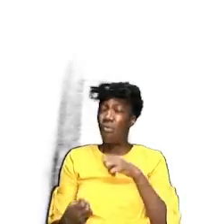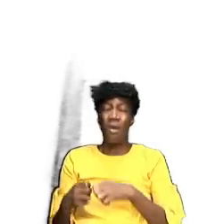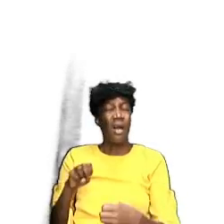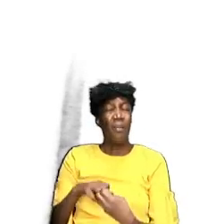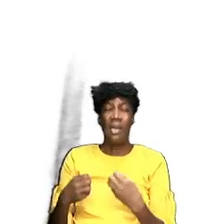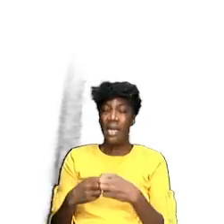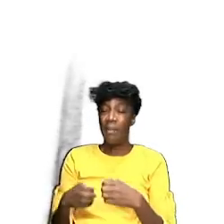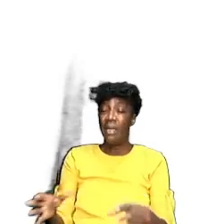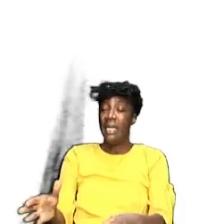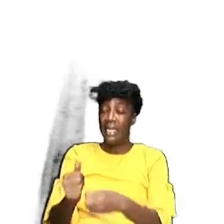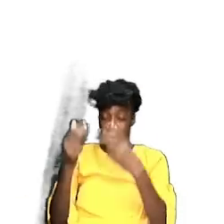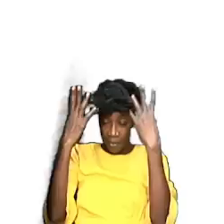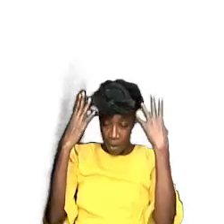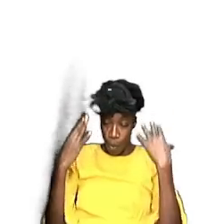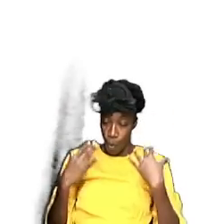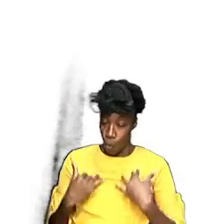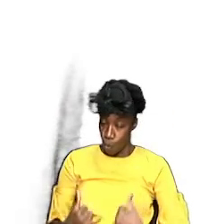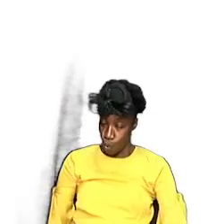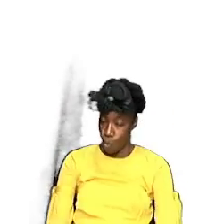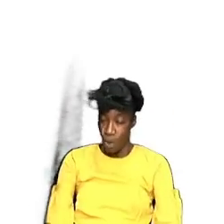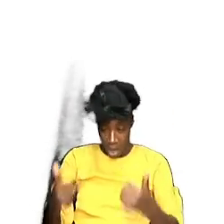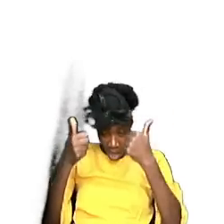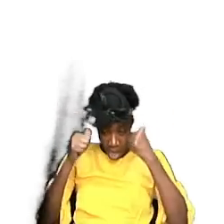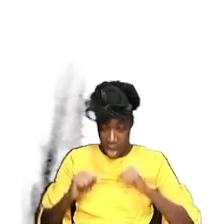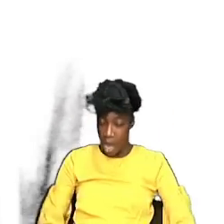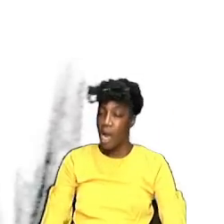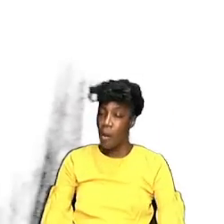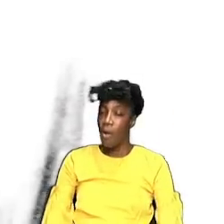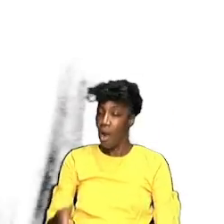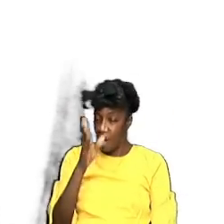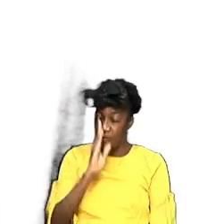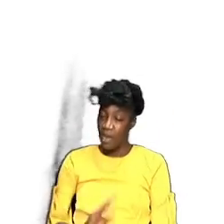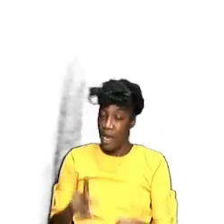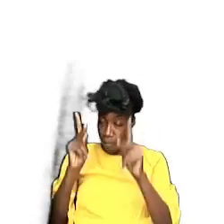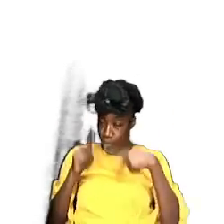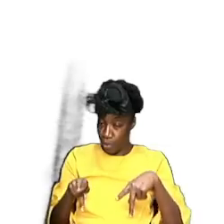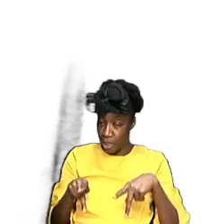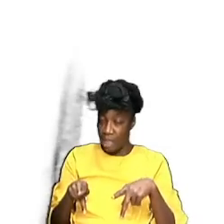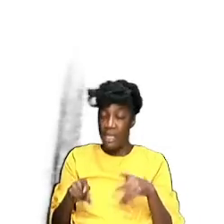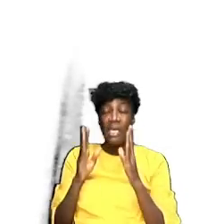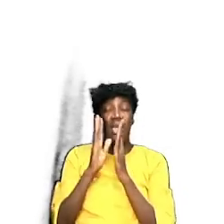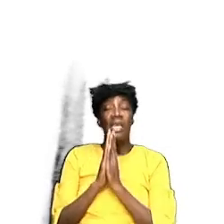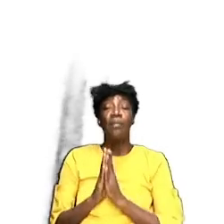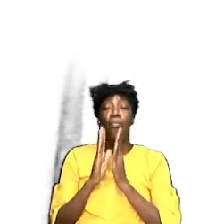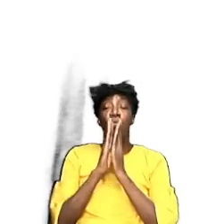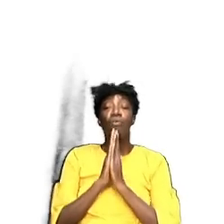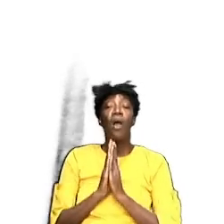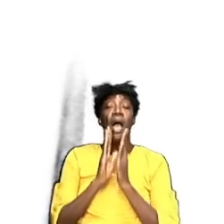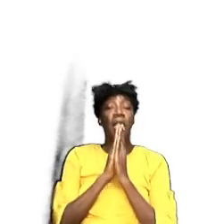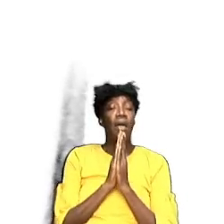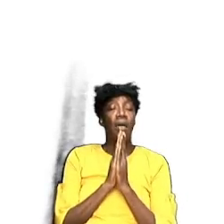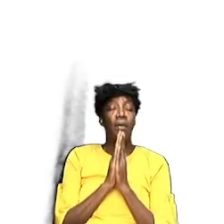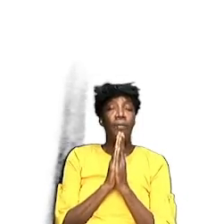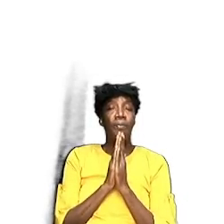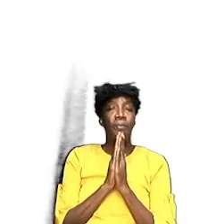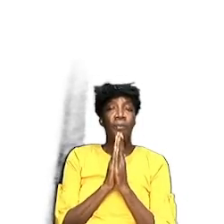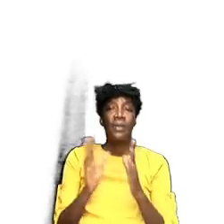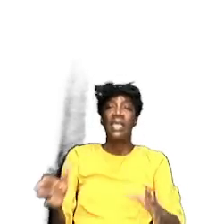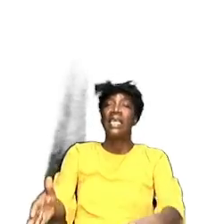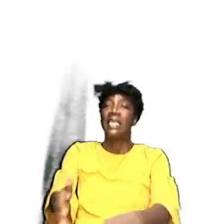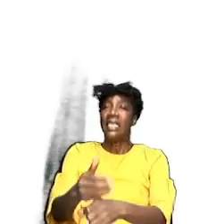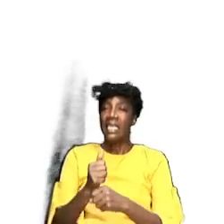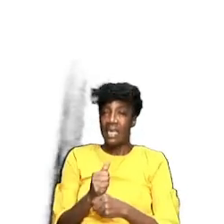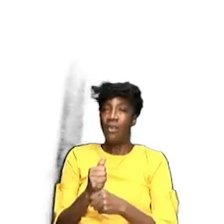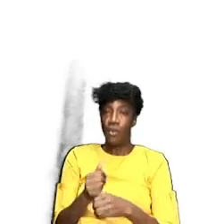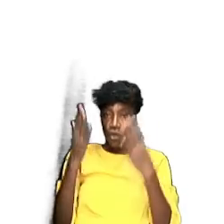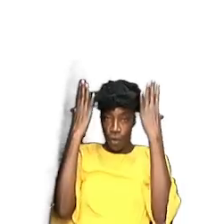But take the whole armor of God and put on the whole armor of God, seasoned in prayer. So wherefore, take unto you the whole